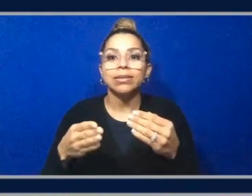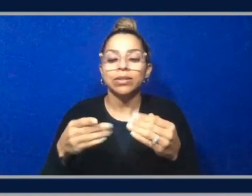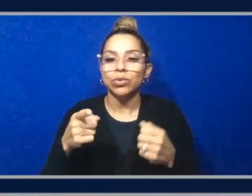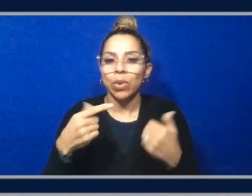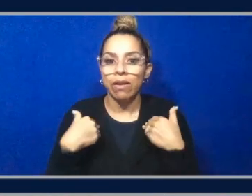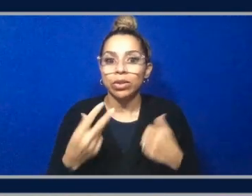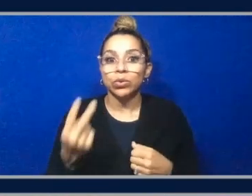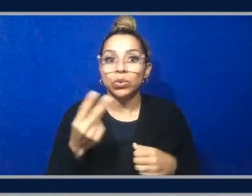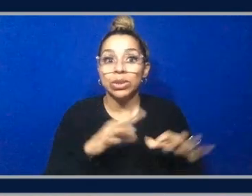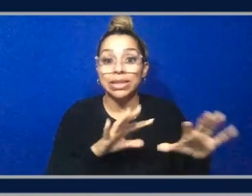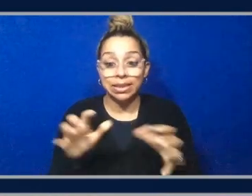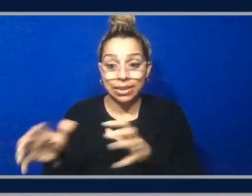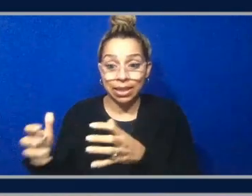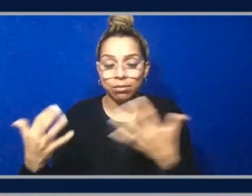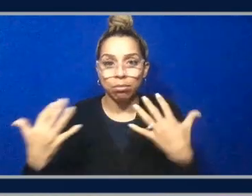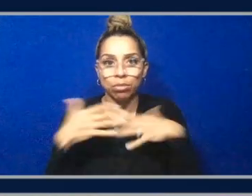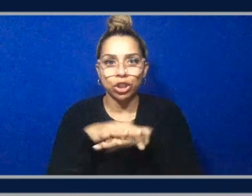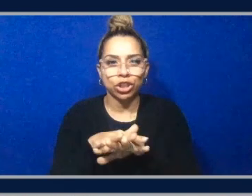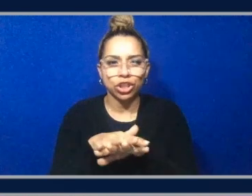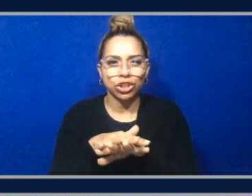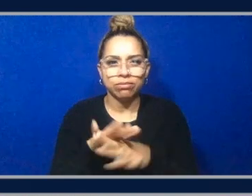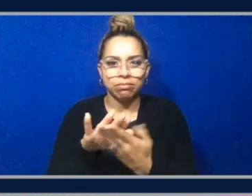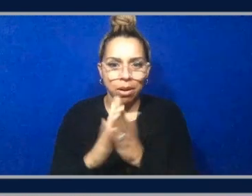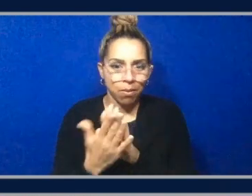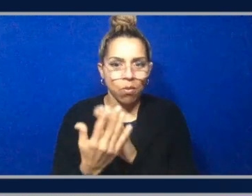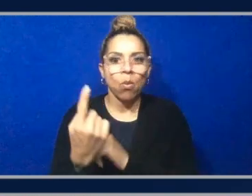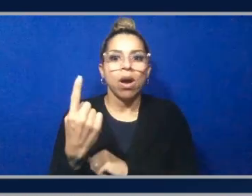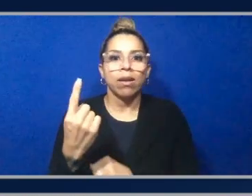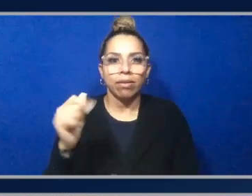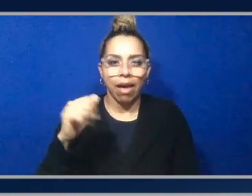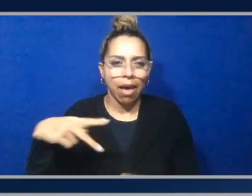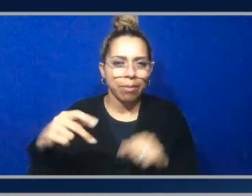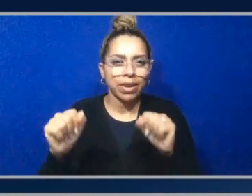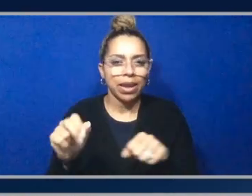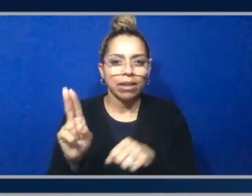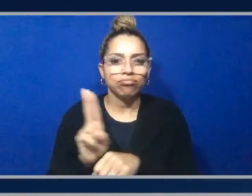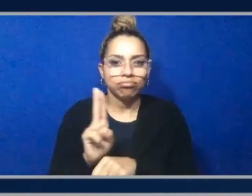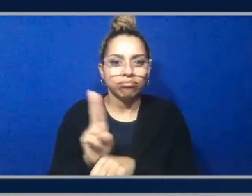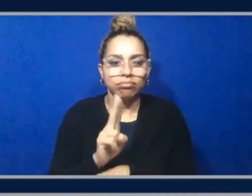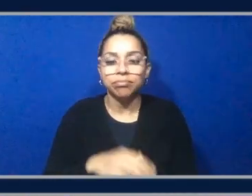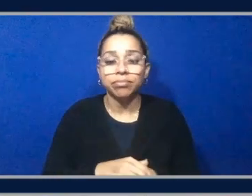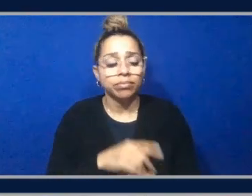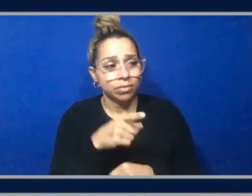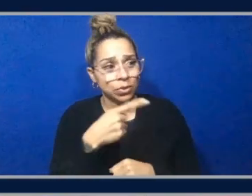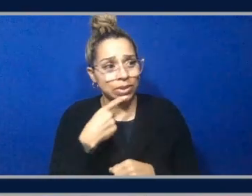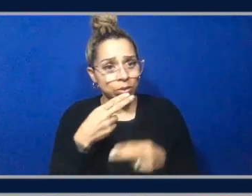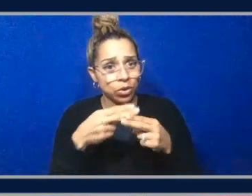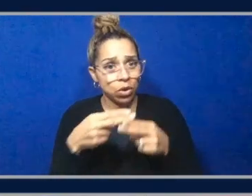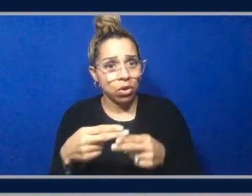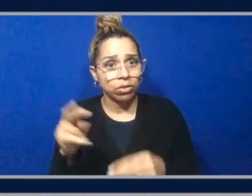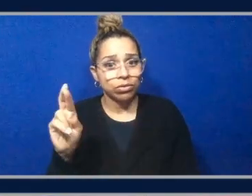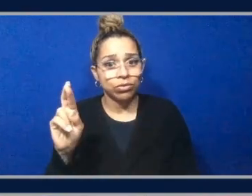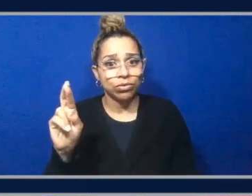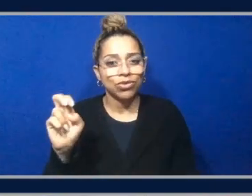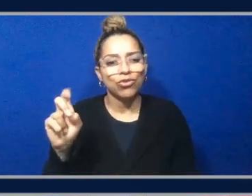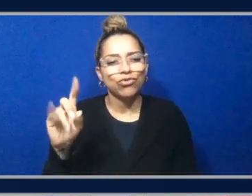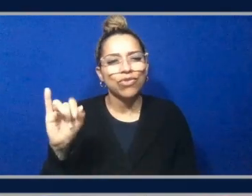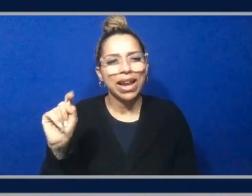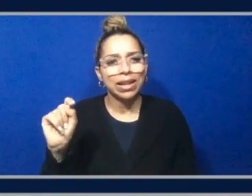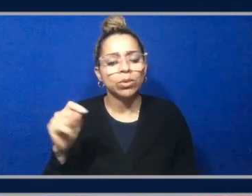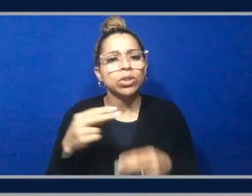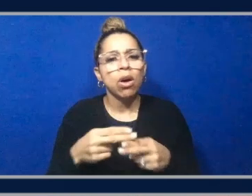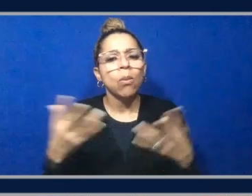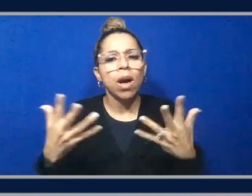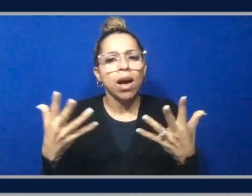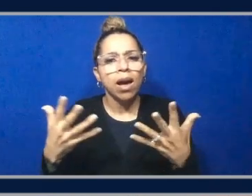together into a single set that the application can interact with. Yeah. And I think you said this was called Reddit. It was last writer wins.